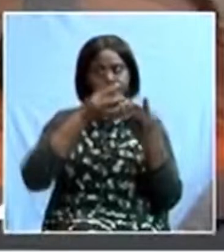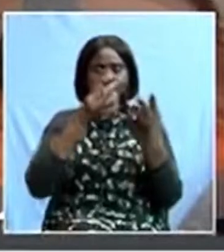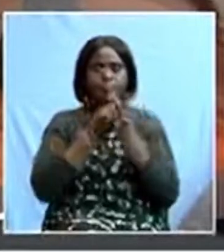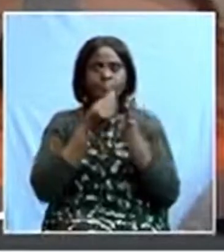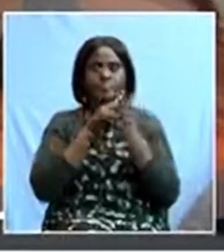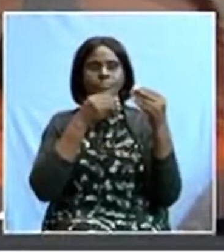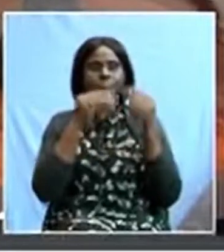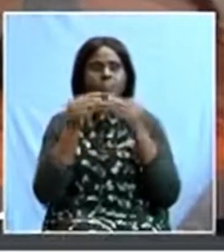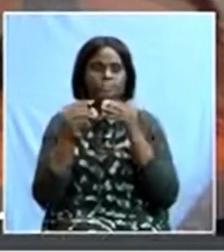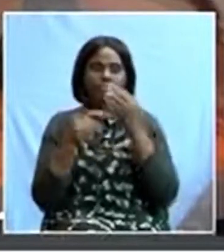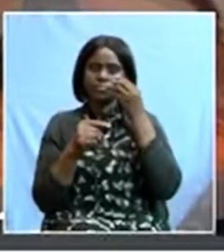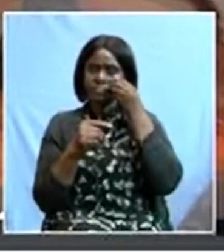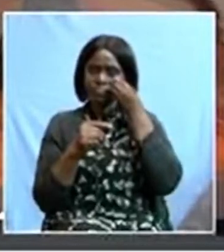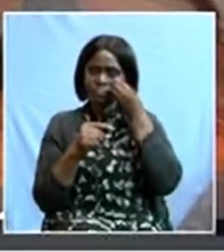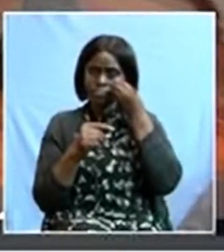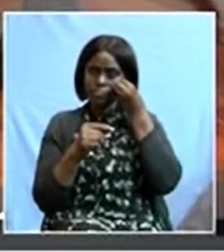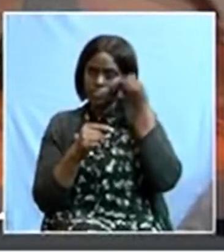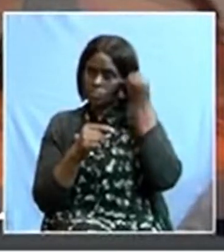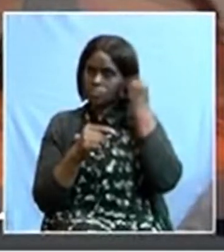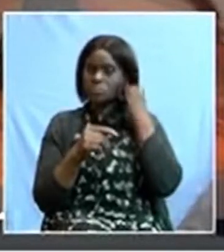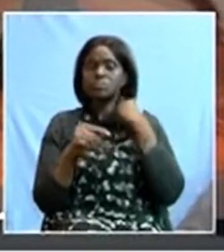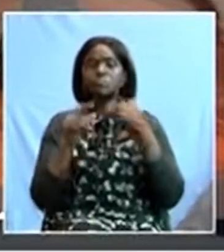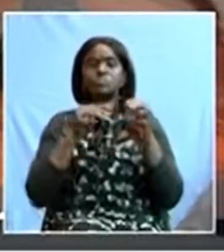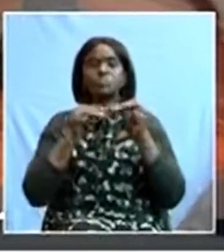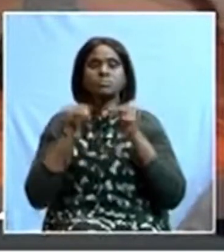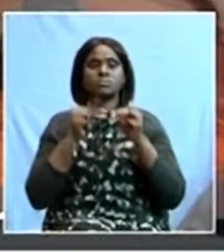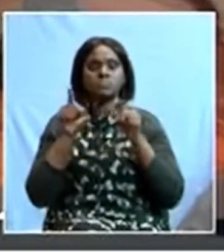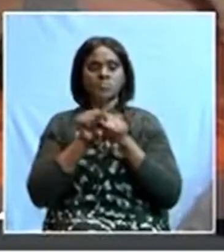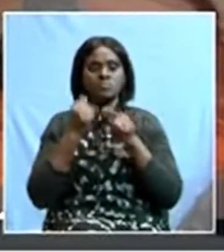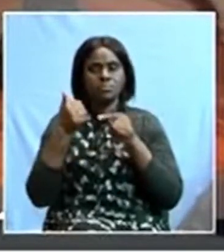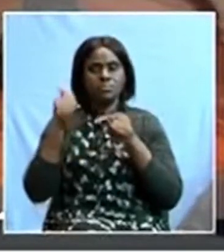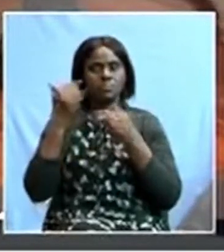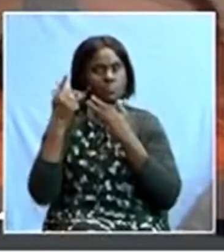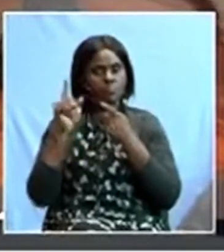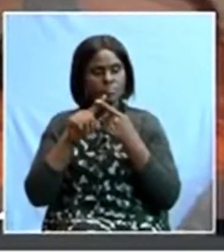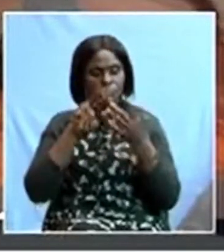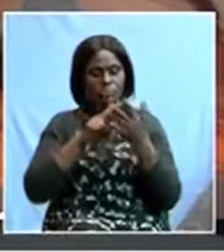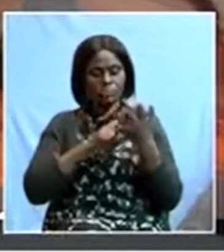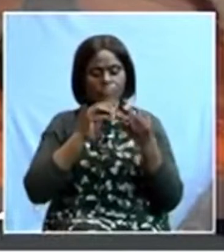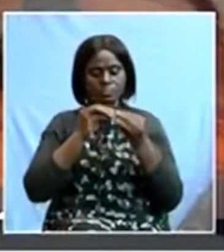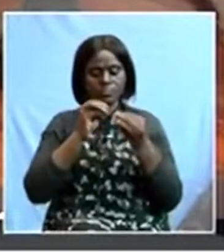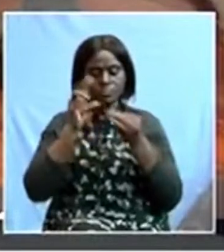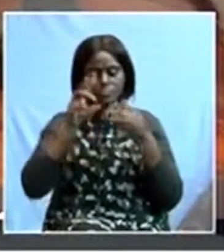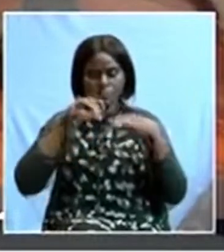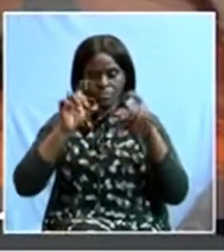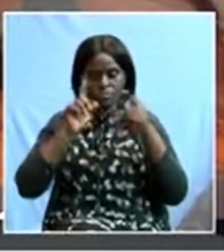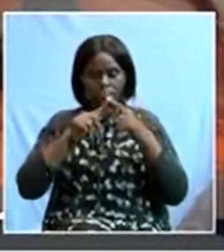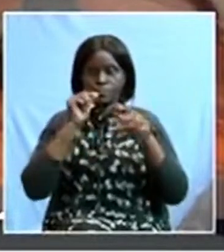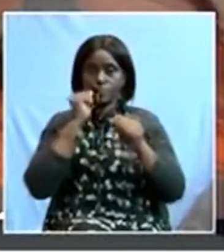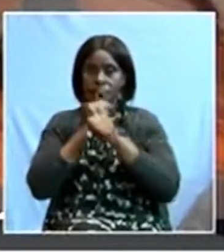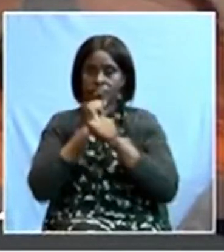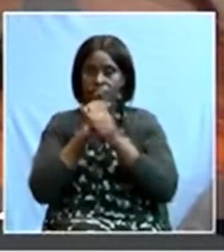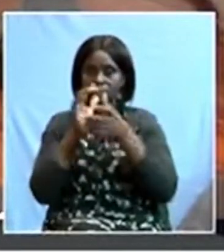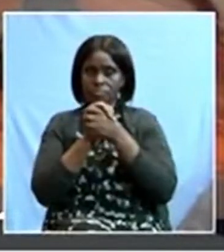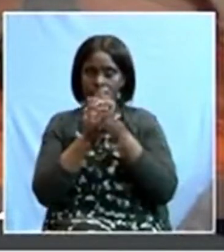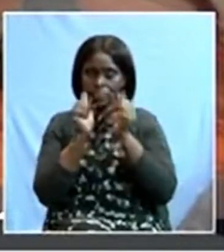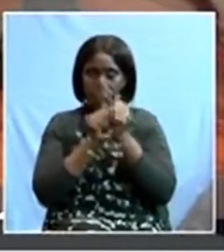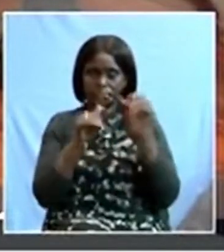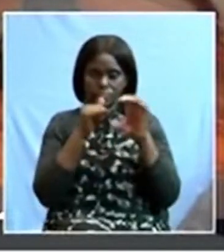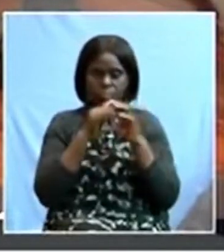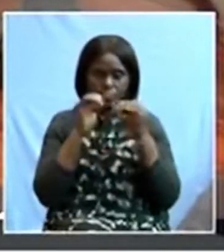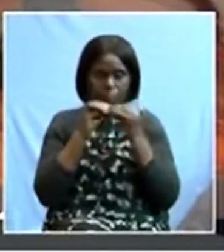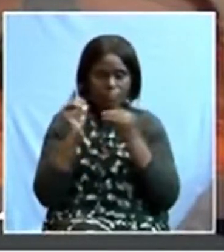fees. Remedial measures, management wishes to report that it will continue collaborating and engaging